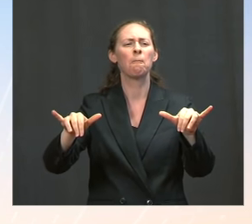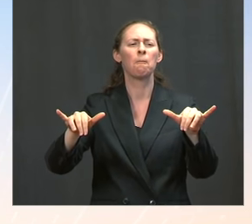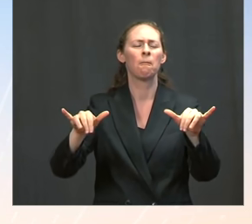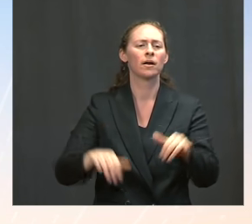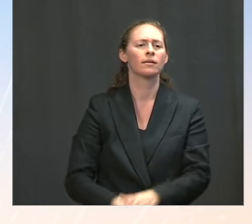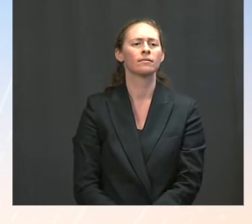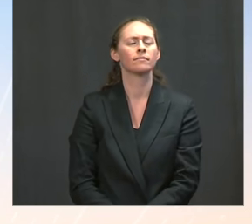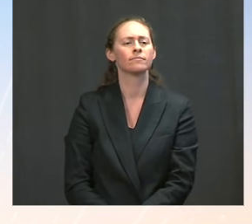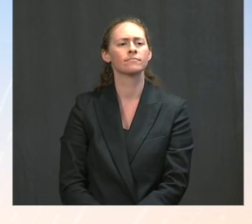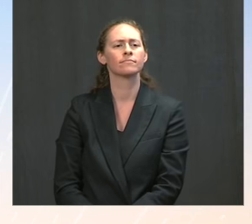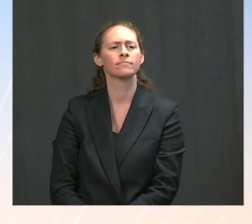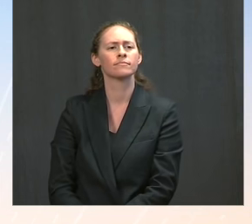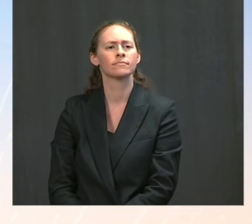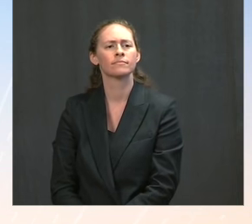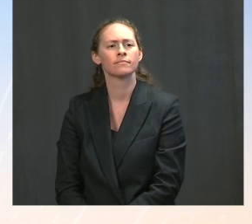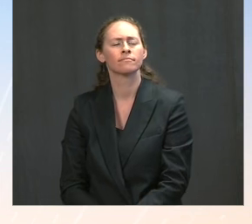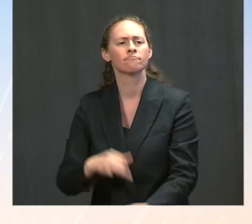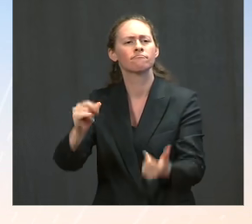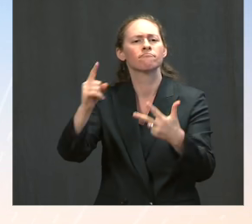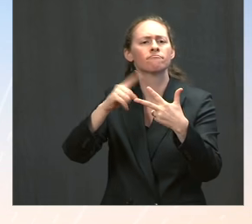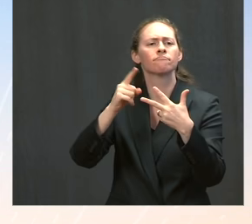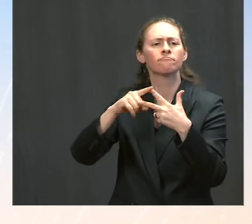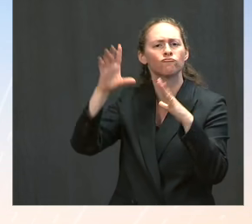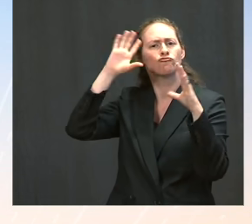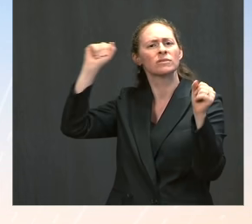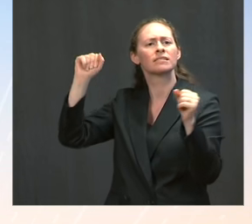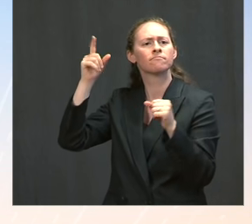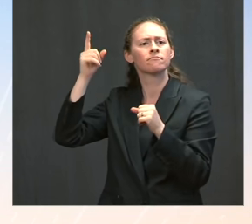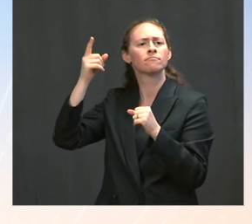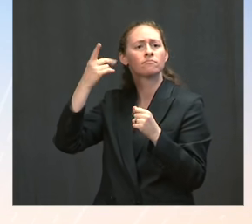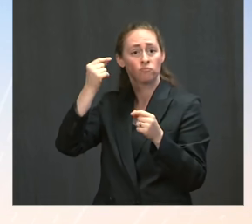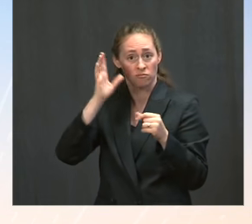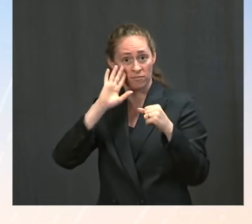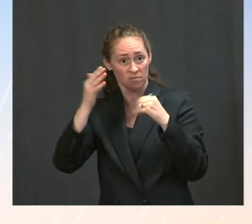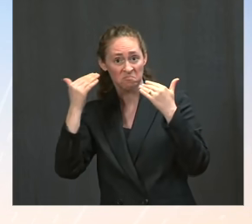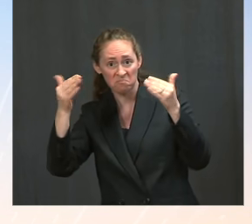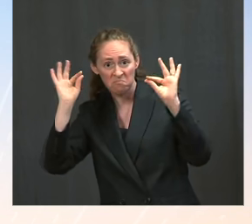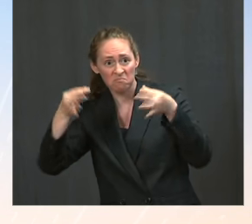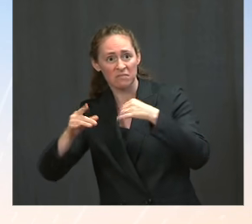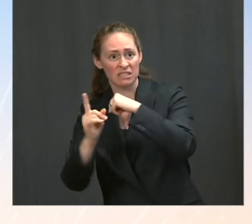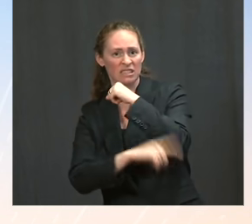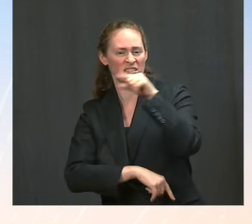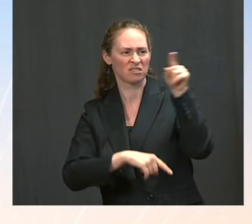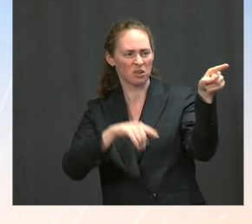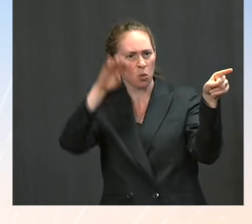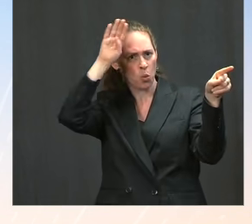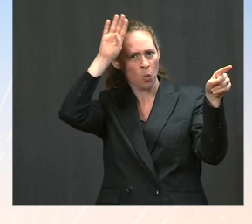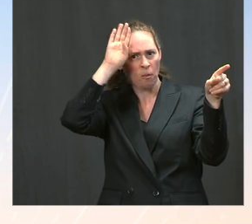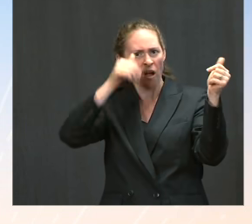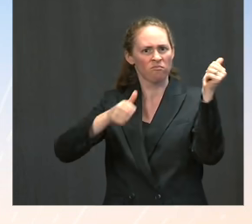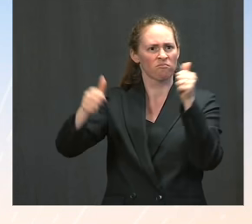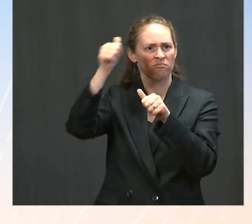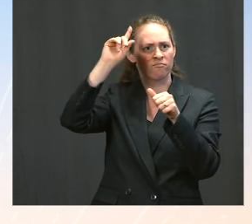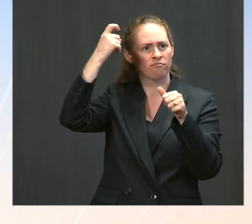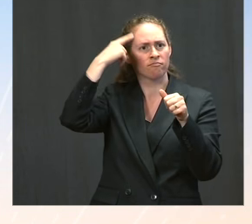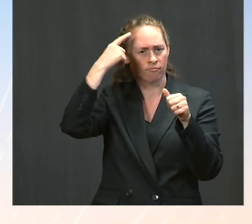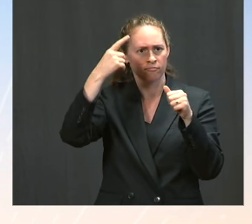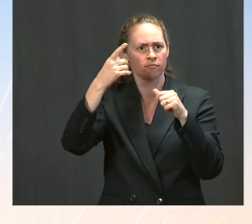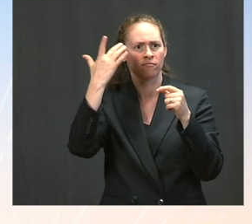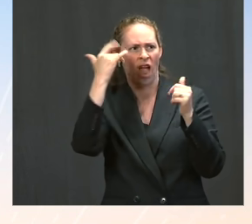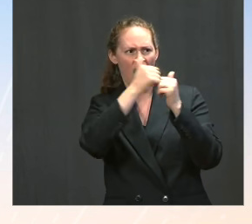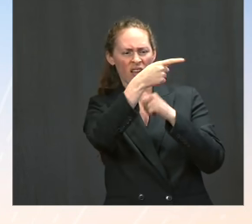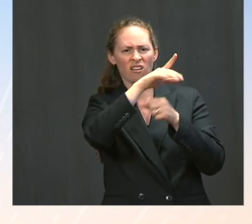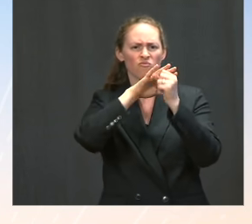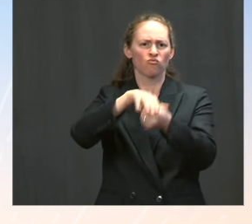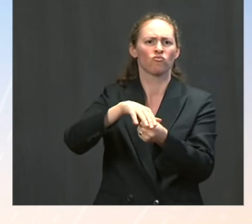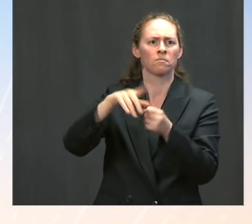that President Biden plans to impose sanctions on Cuban officials because of the attacks on protesters. Can you outline the administration's goals